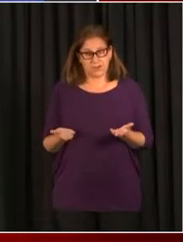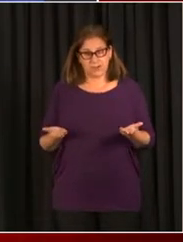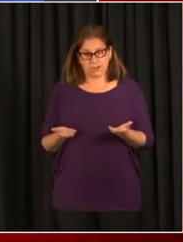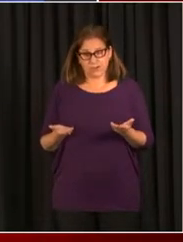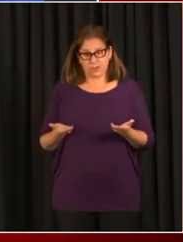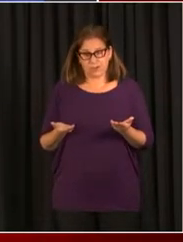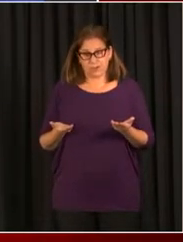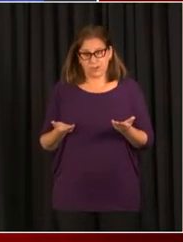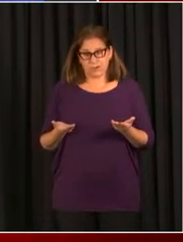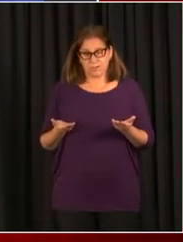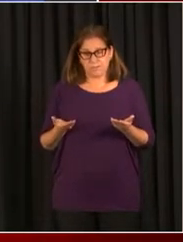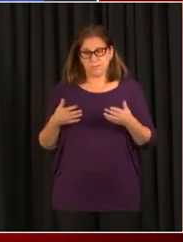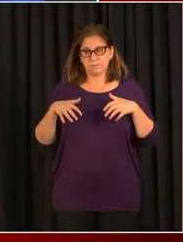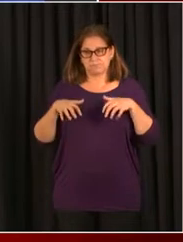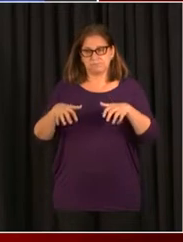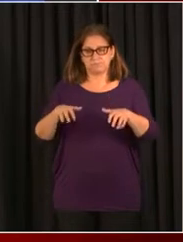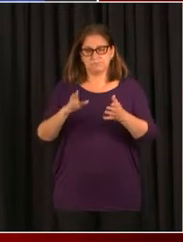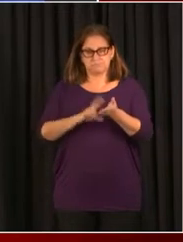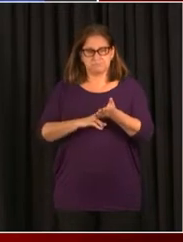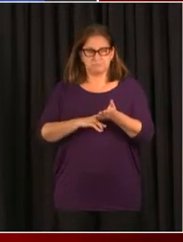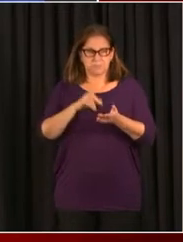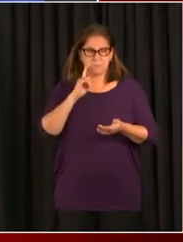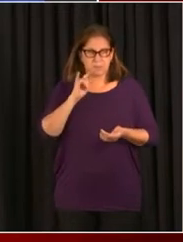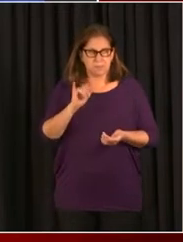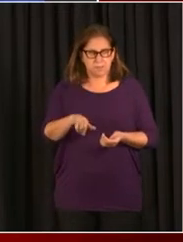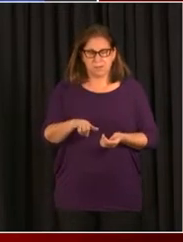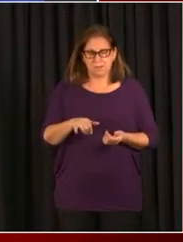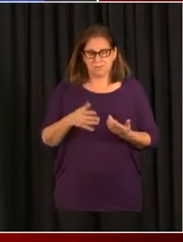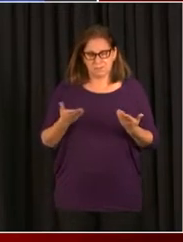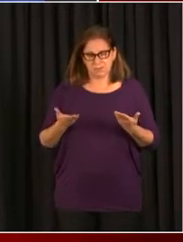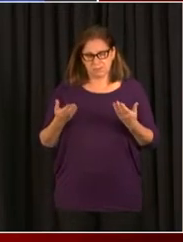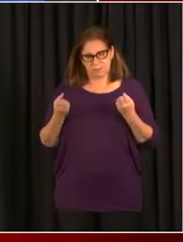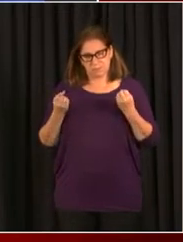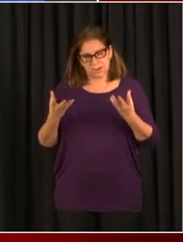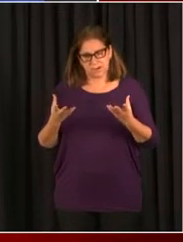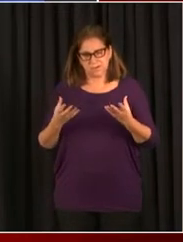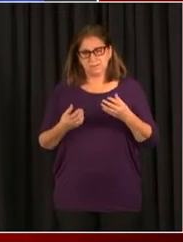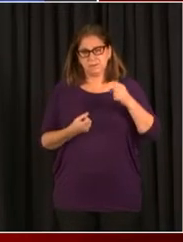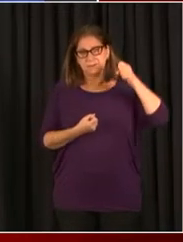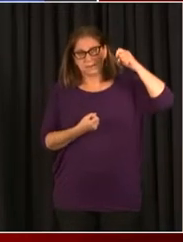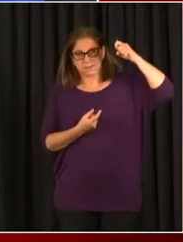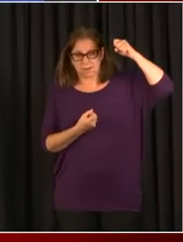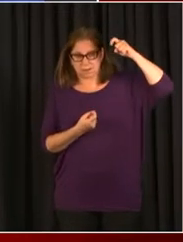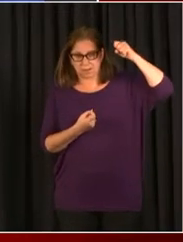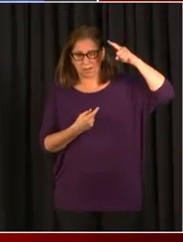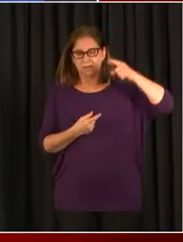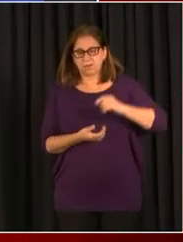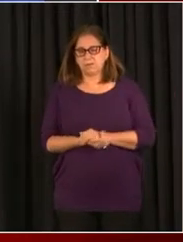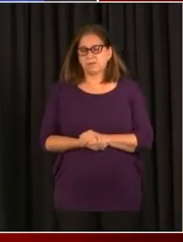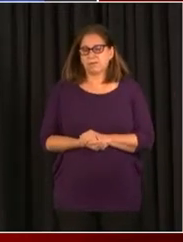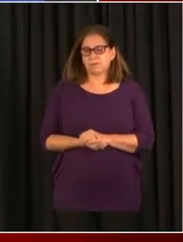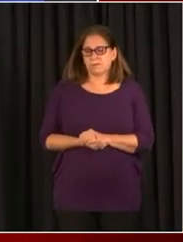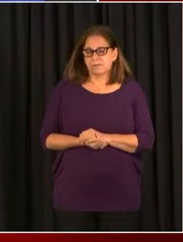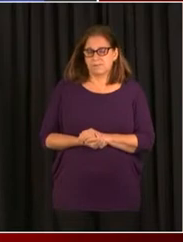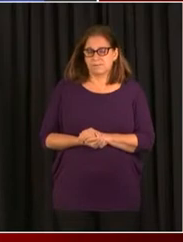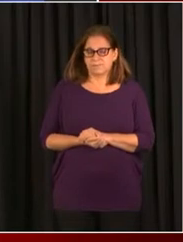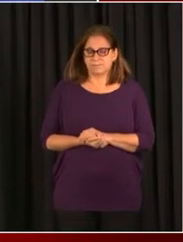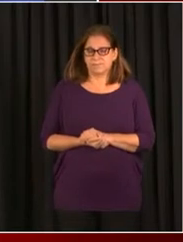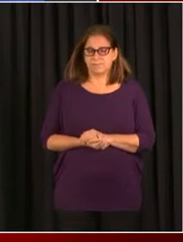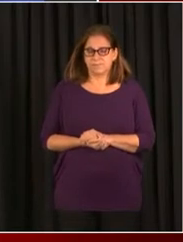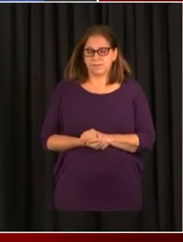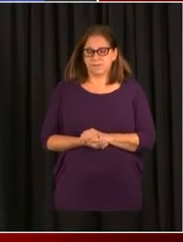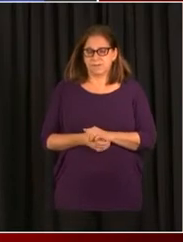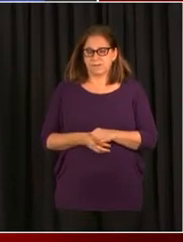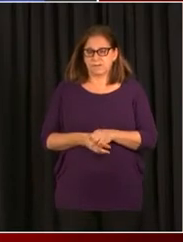in order for the technology to work, because it sends signals through those devices. I will remind people that this is an